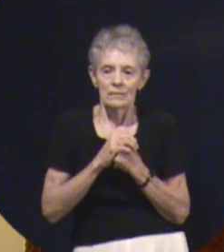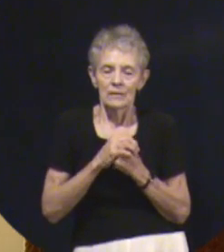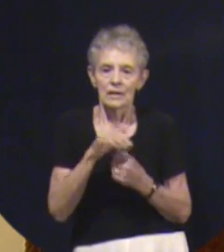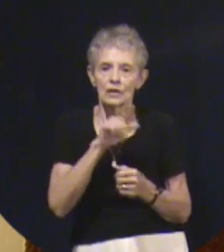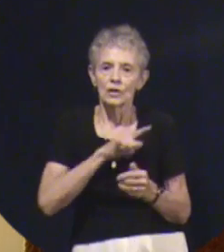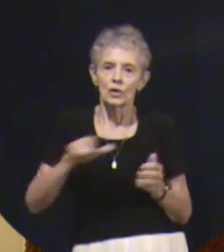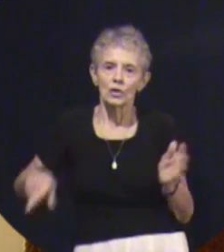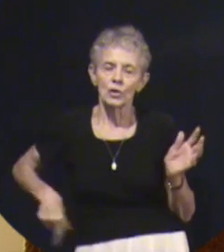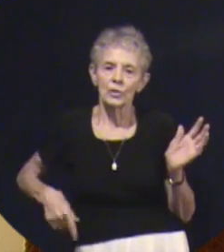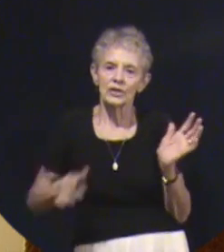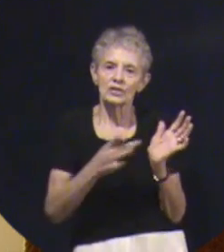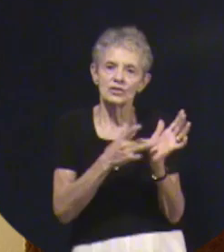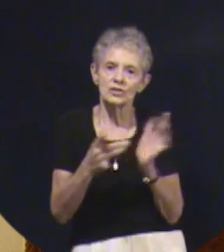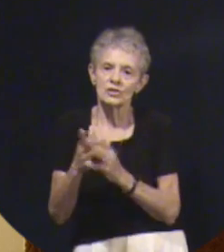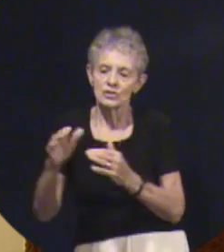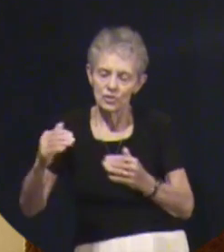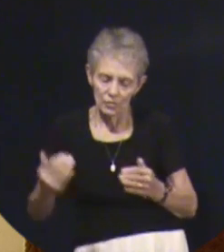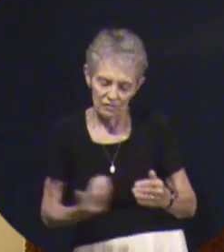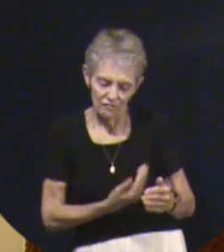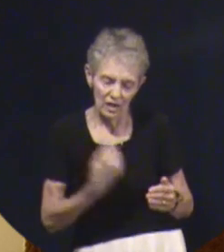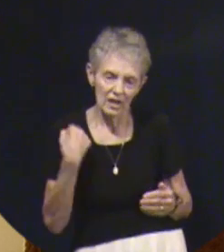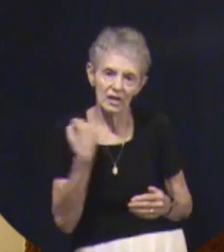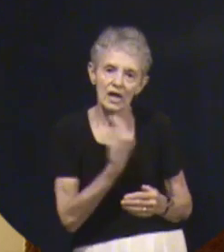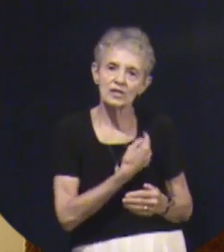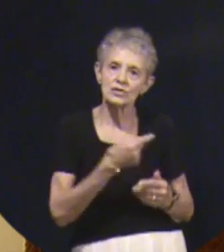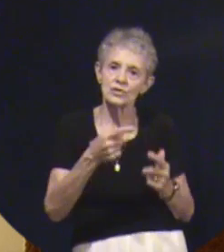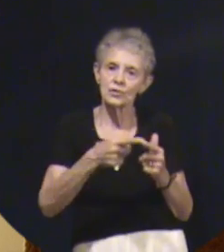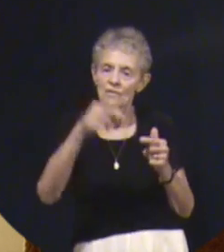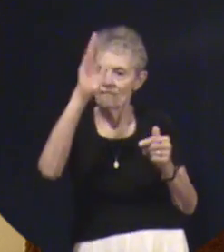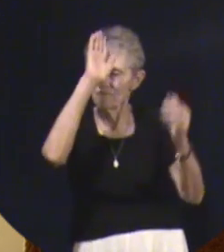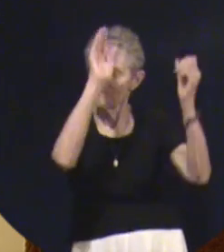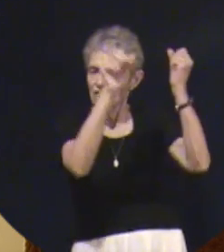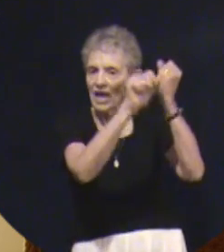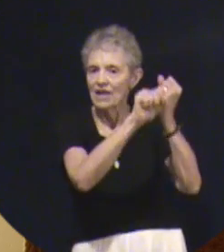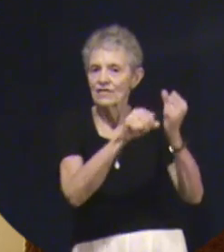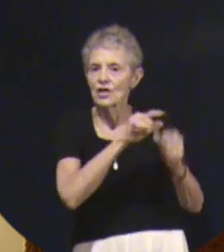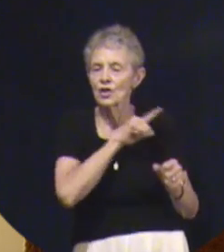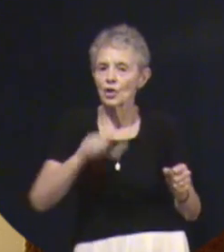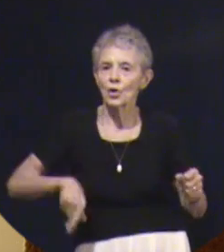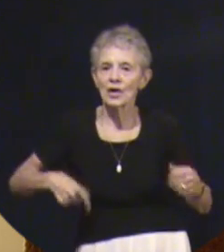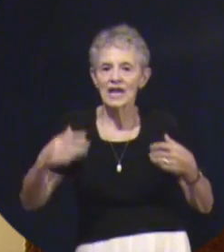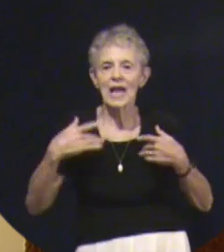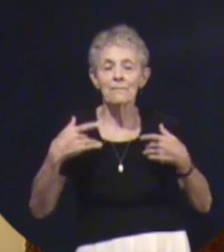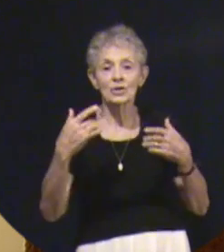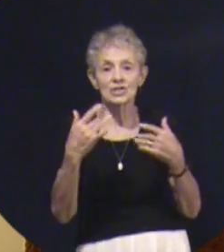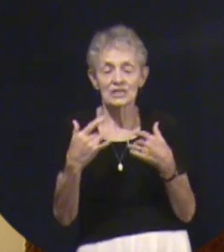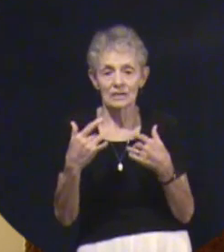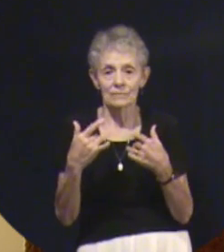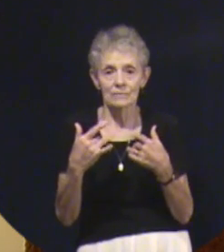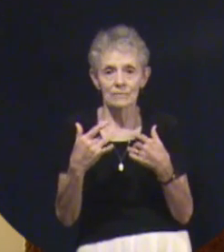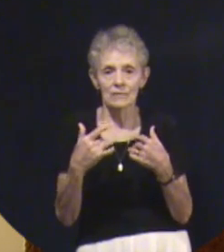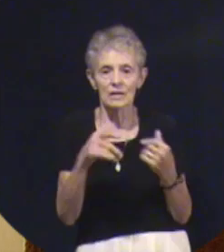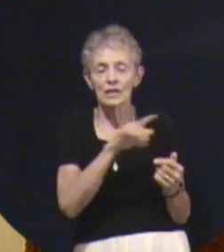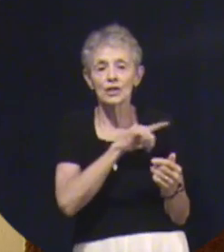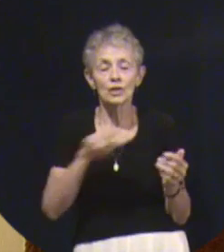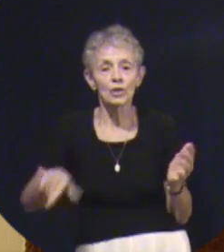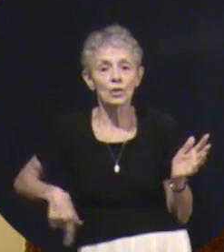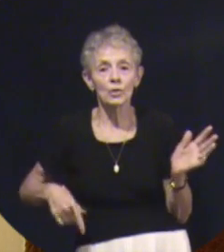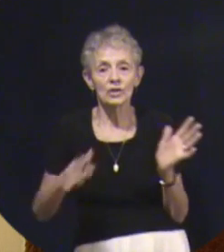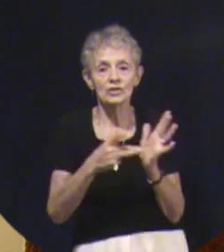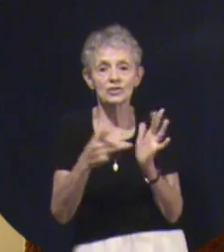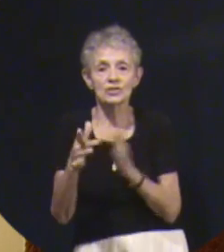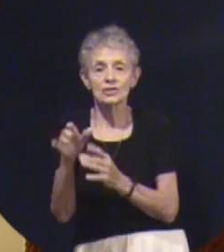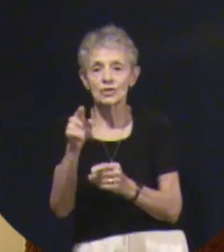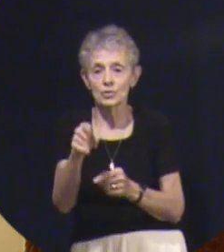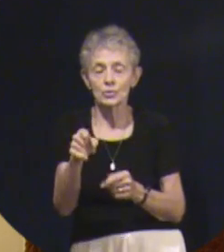Lord Jesus, you invite us to faith. Lord, have mercy. Lord, have mercy. Lord Jesus, you call